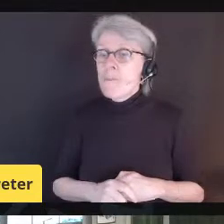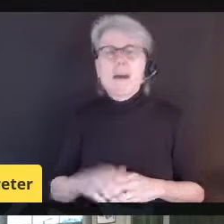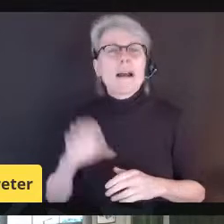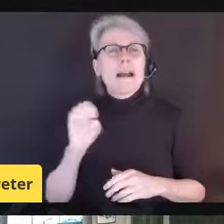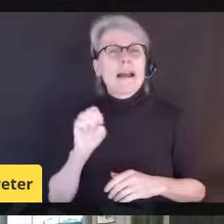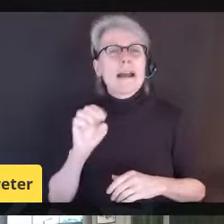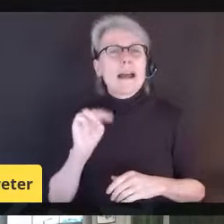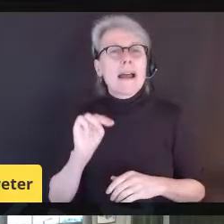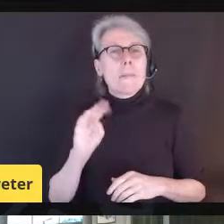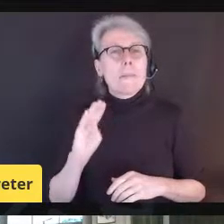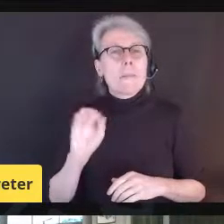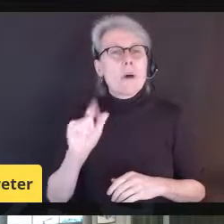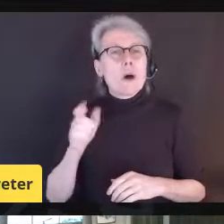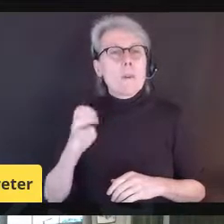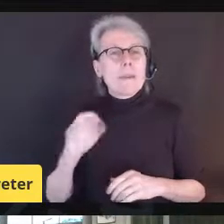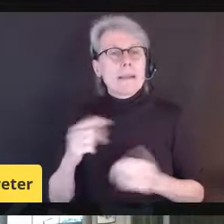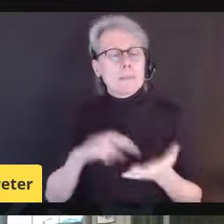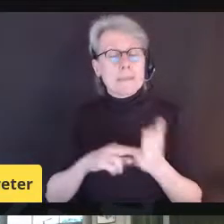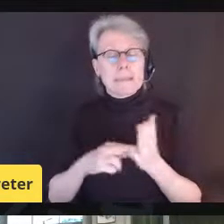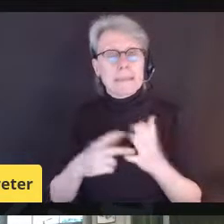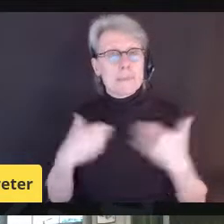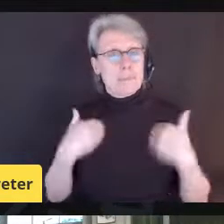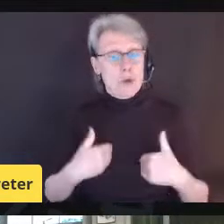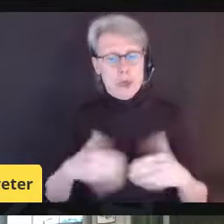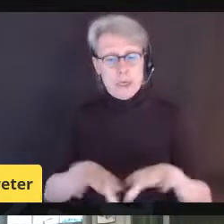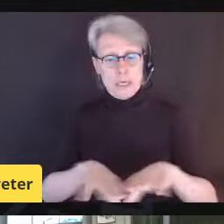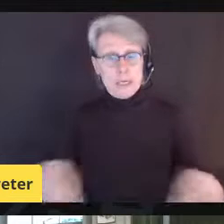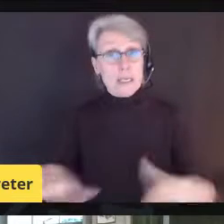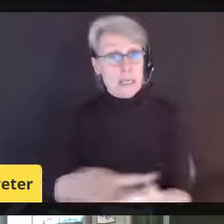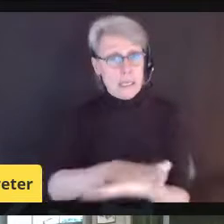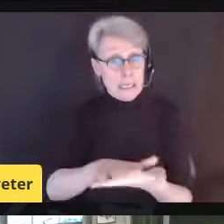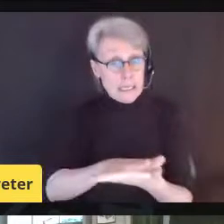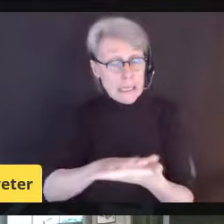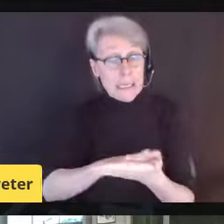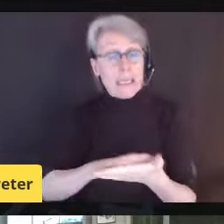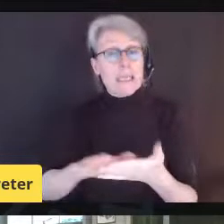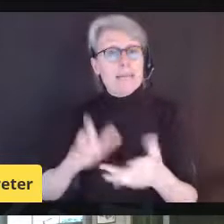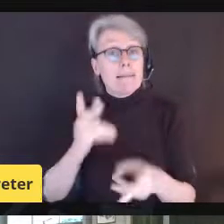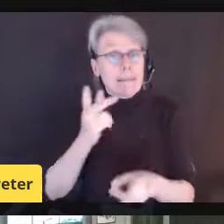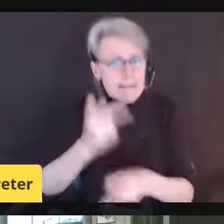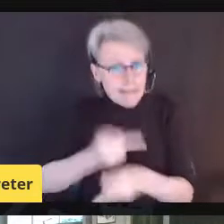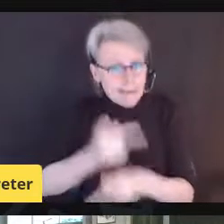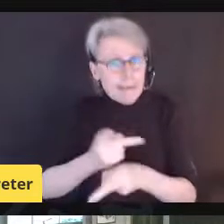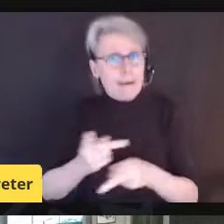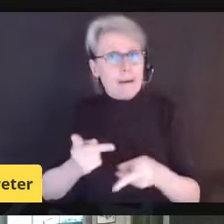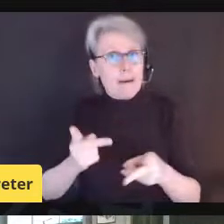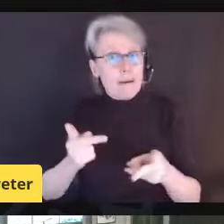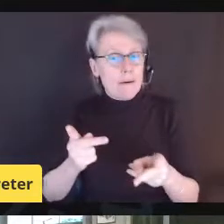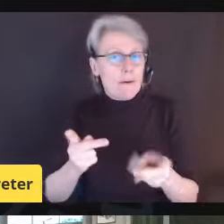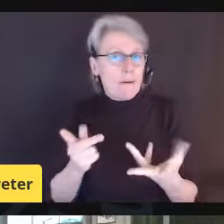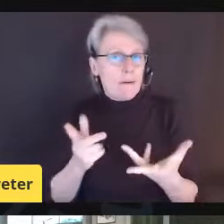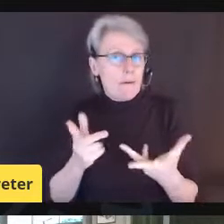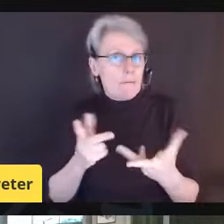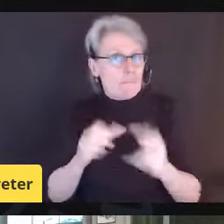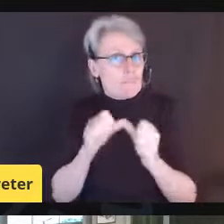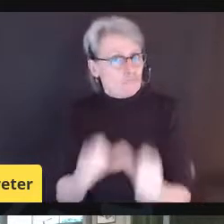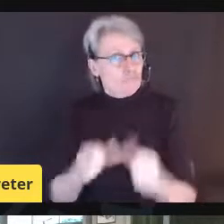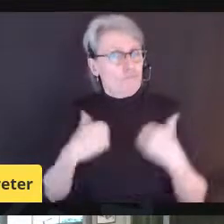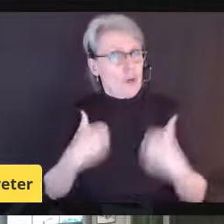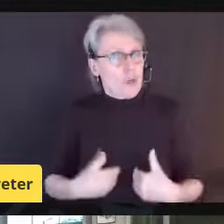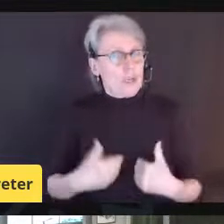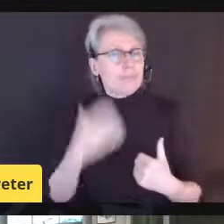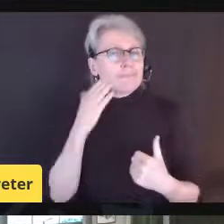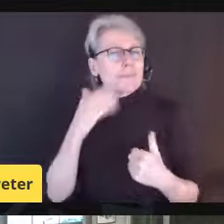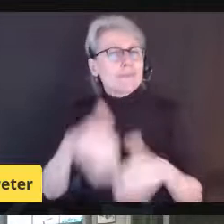embalming is the act of preservation, sanitation, and restoration of a human body. Most families who want to view their loved